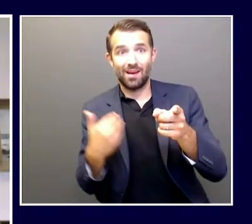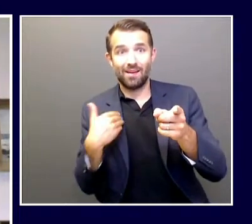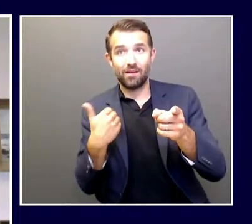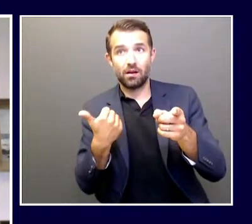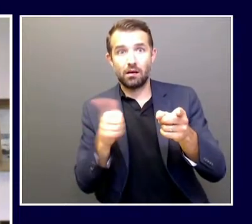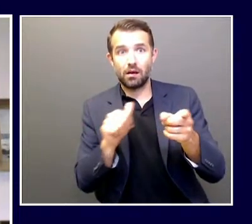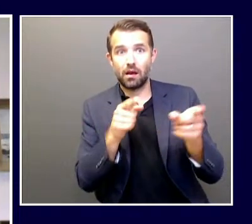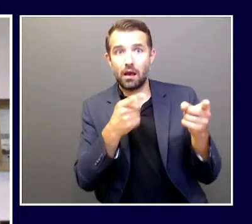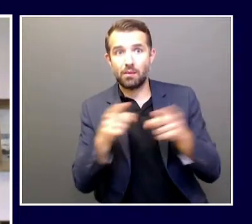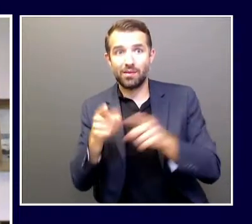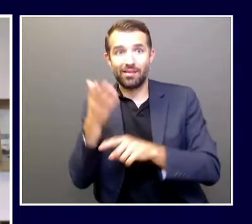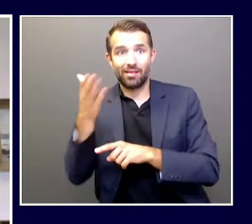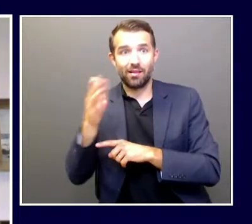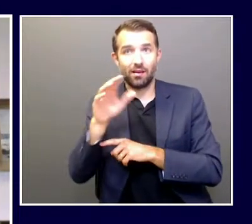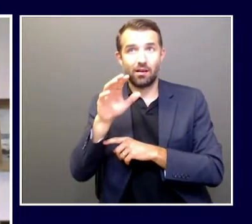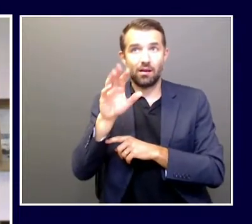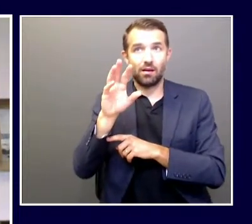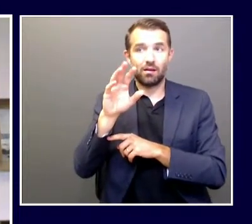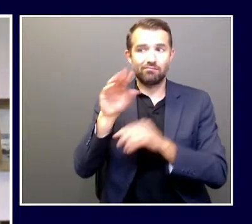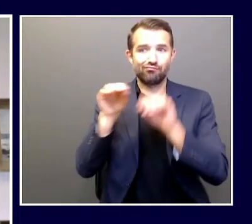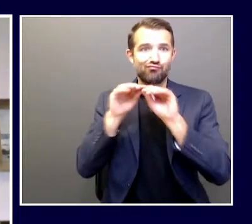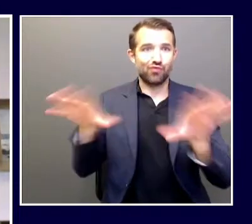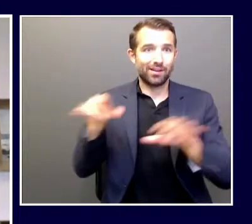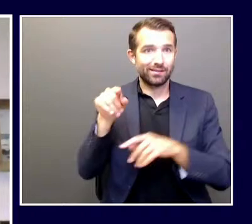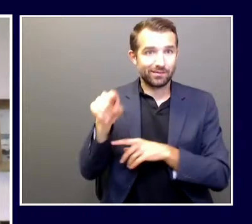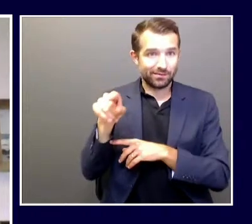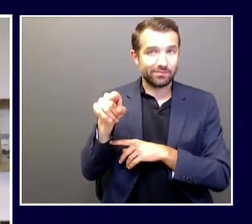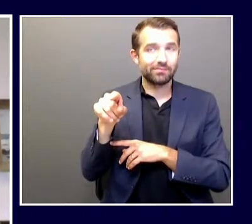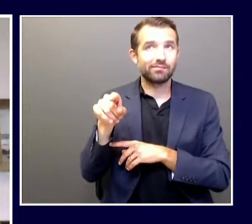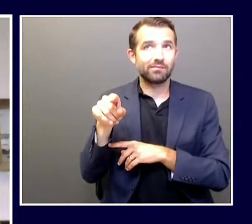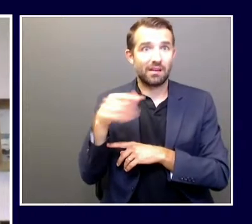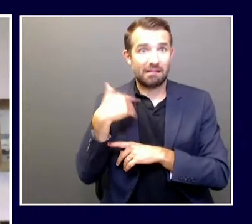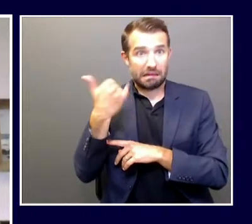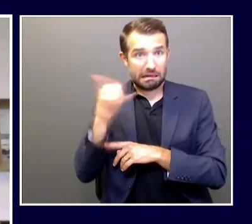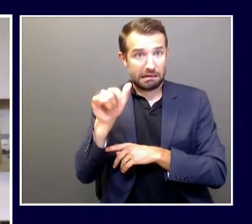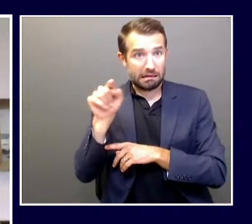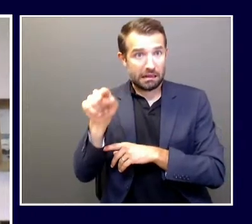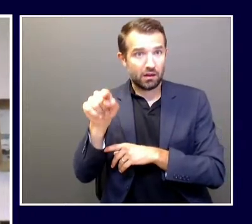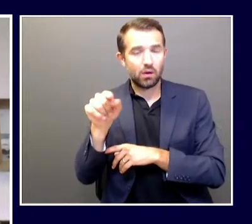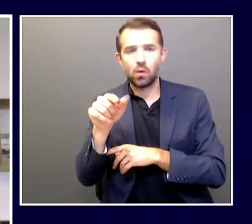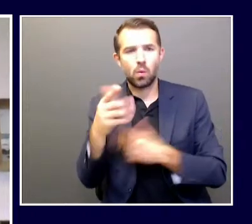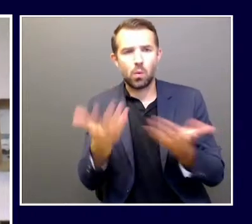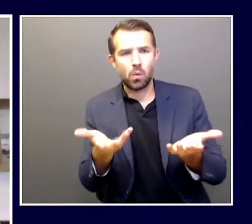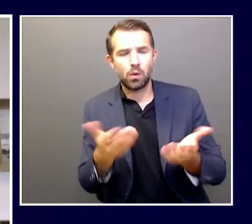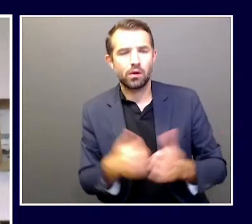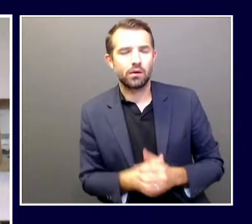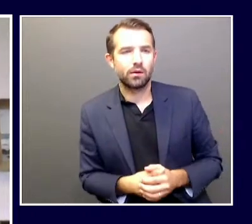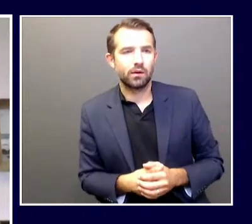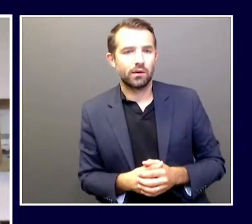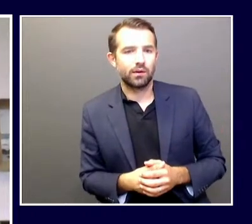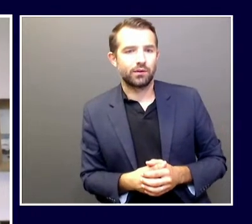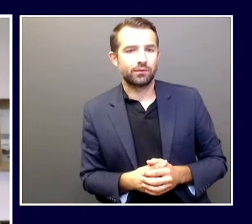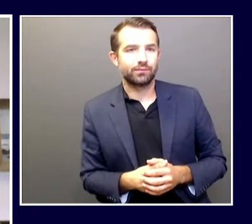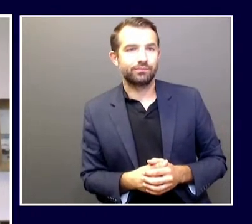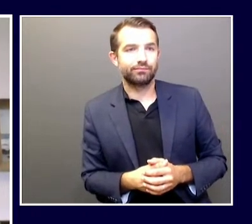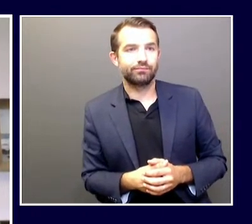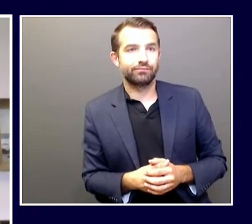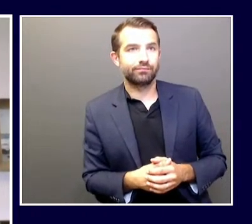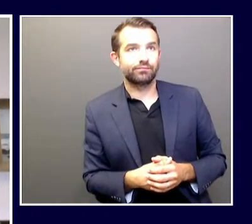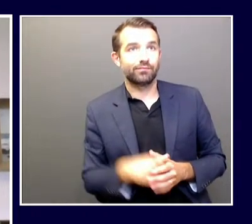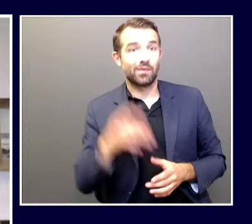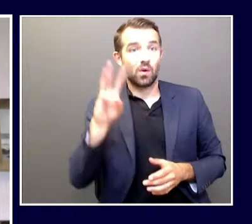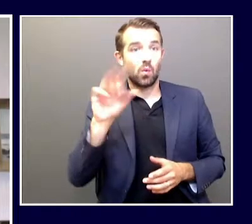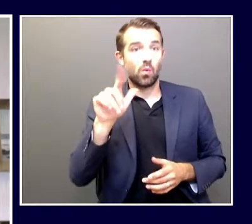now, or? No, they're not. The outbreak at Waldo County General Hospital remains open with a total